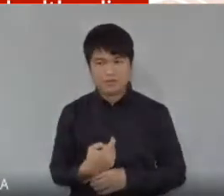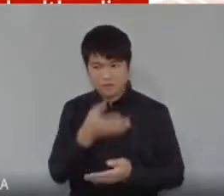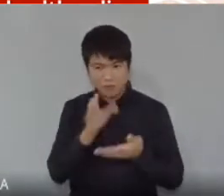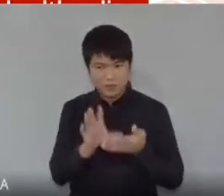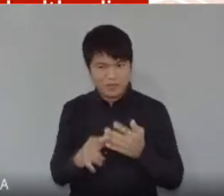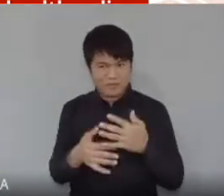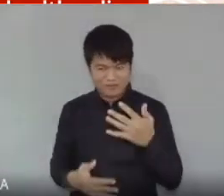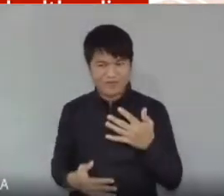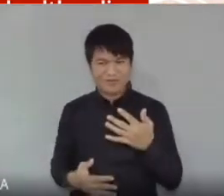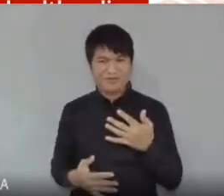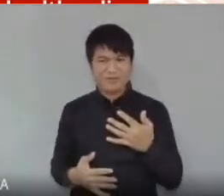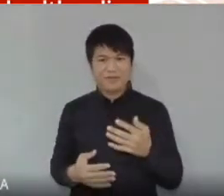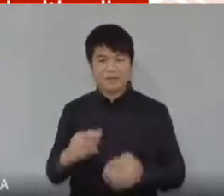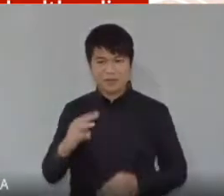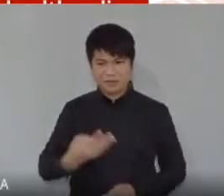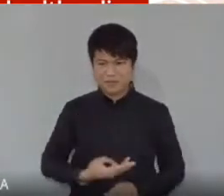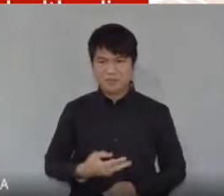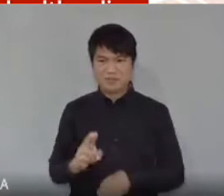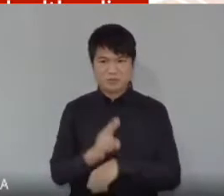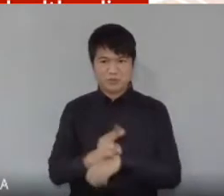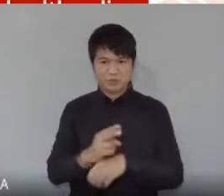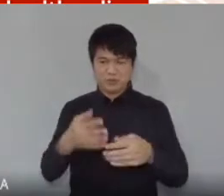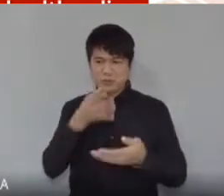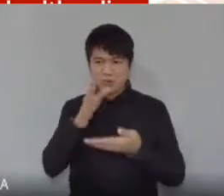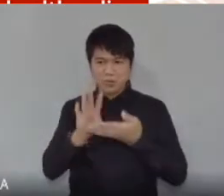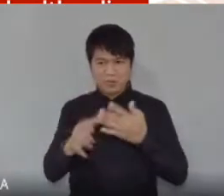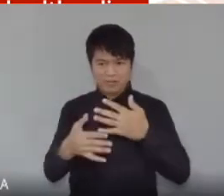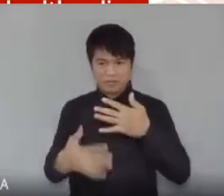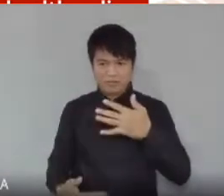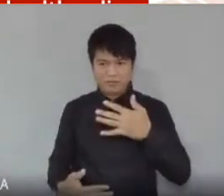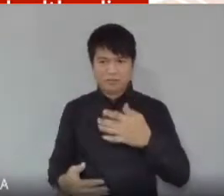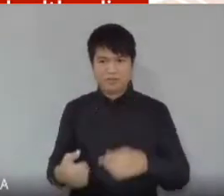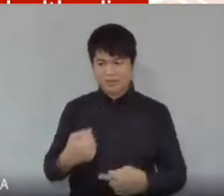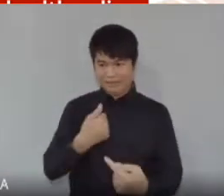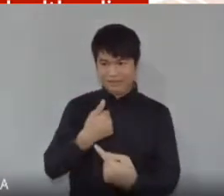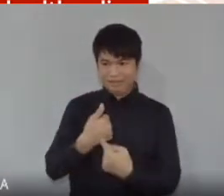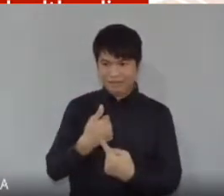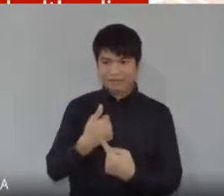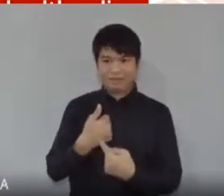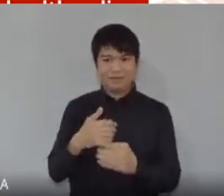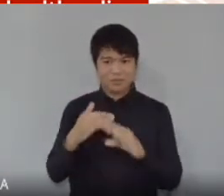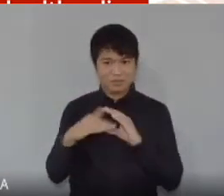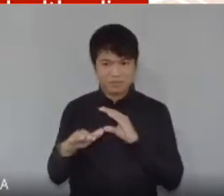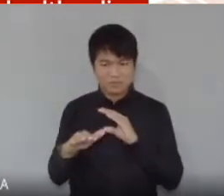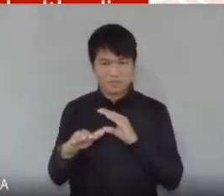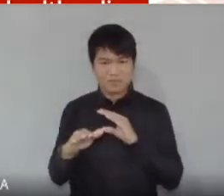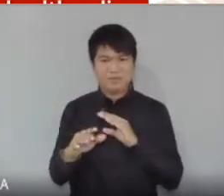comment functions of Crowdcast, Facebook, and YouTube Live to send them so our panelists are able to